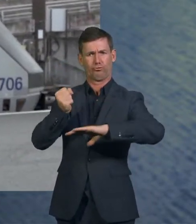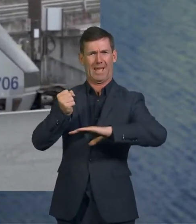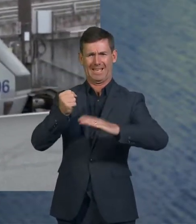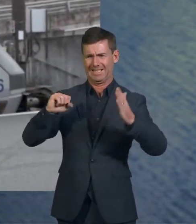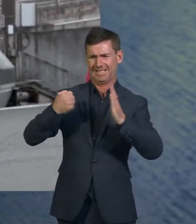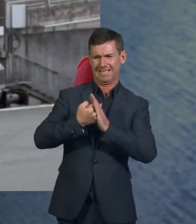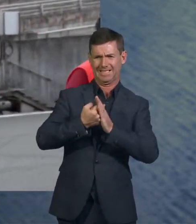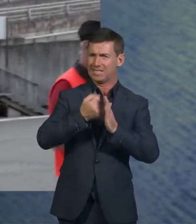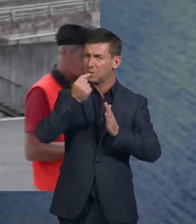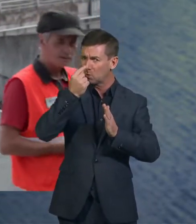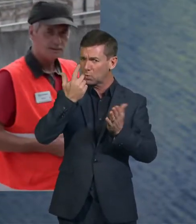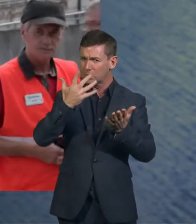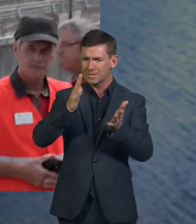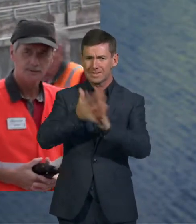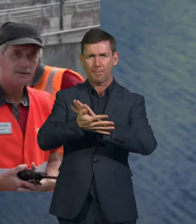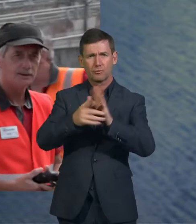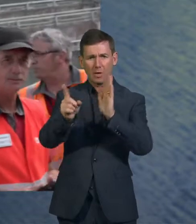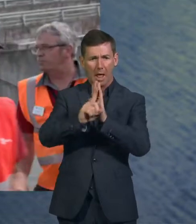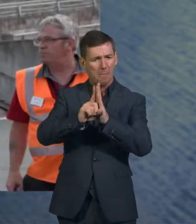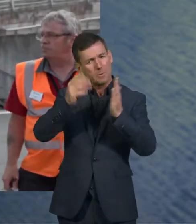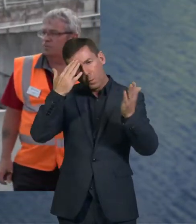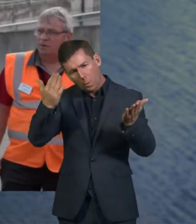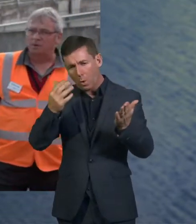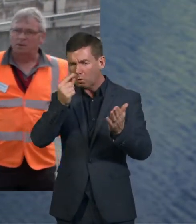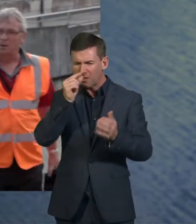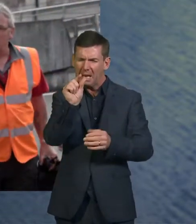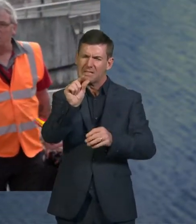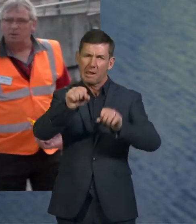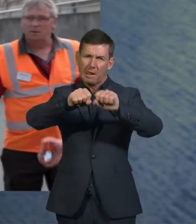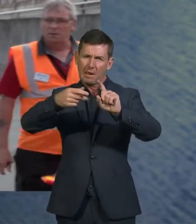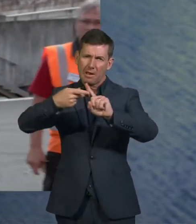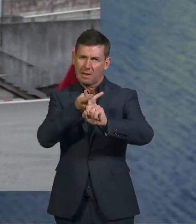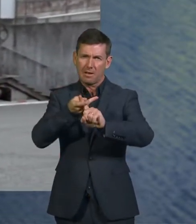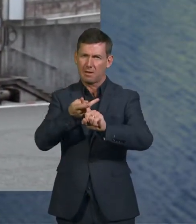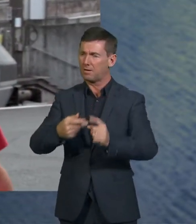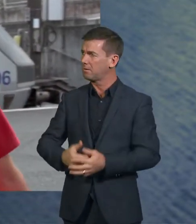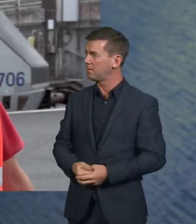get some troubleshooters down to have a look and see if we can fix it and see if the train's safe to travel. This is Lily.